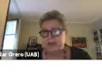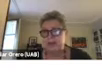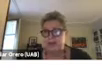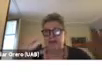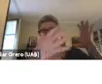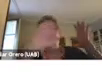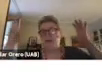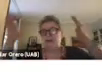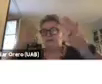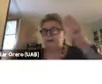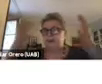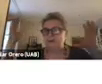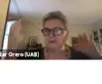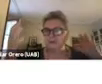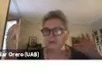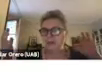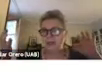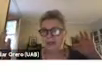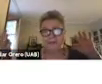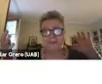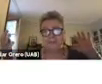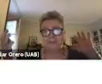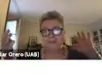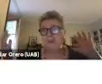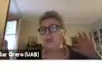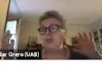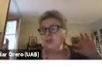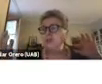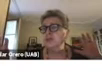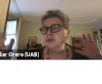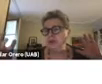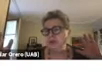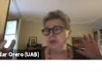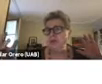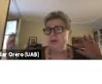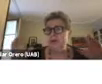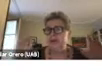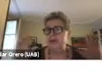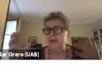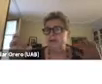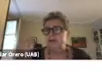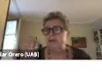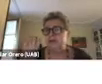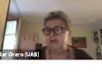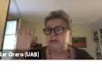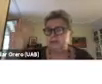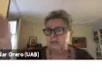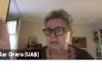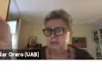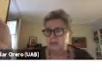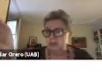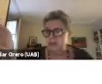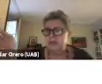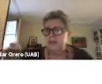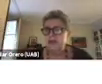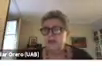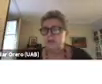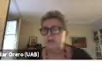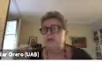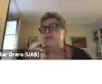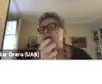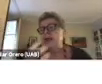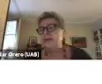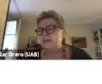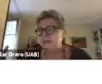user in the 300 environment, because you don't know where the end user is looking.